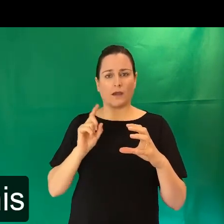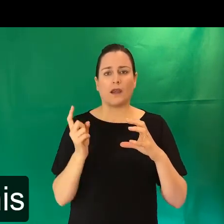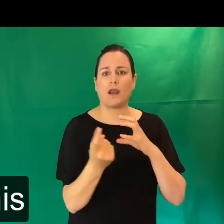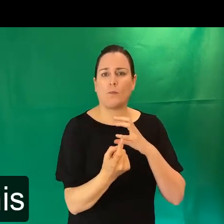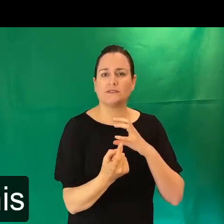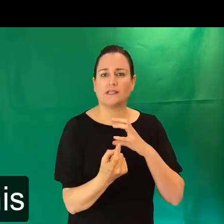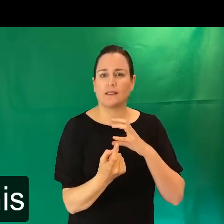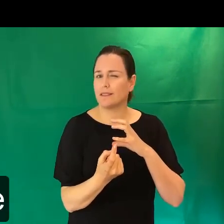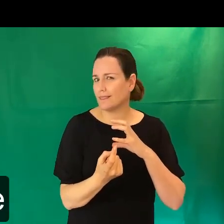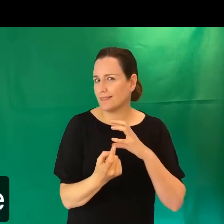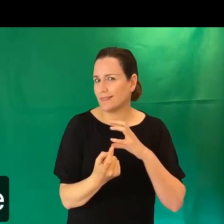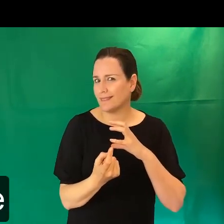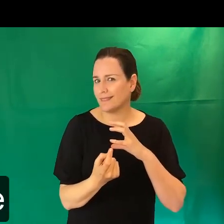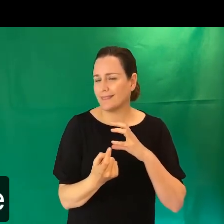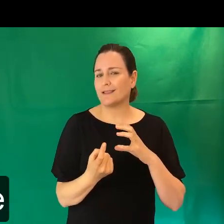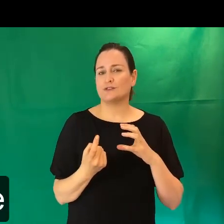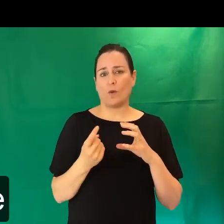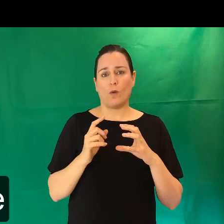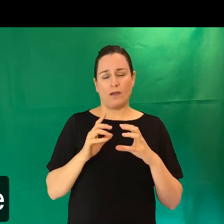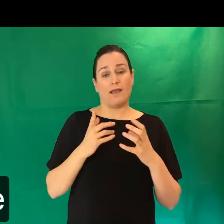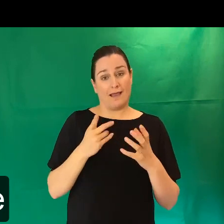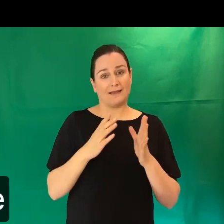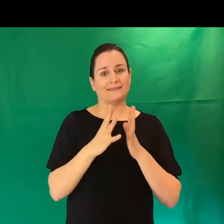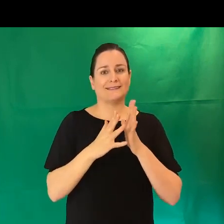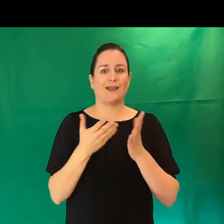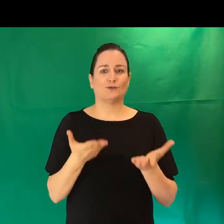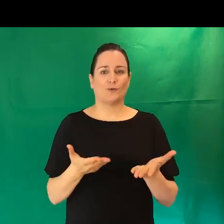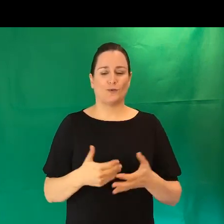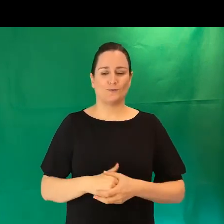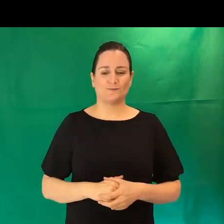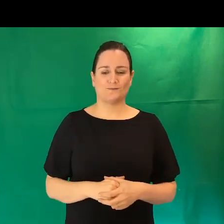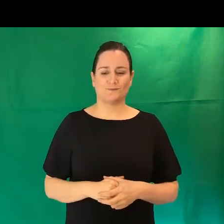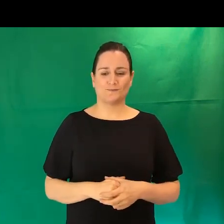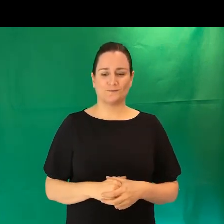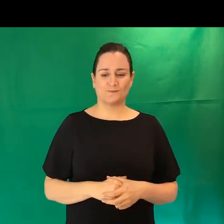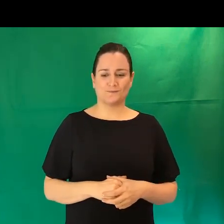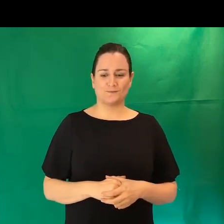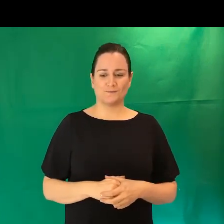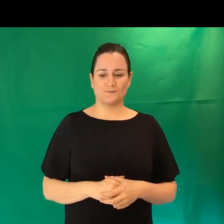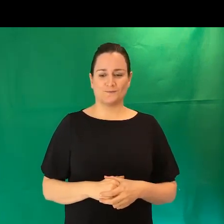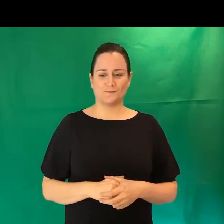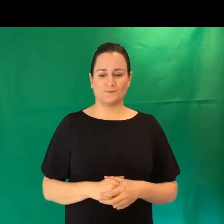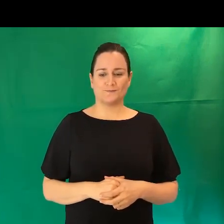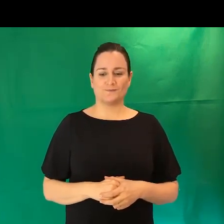other direction. And this is what you see here reflected in this sign.